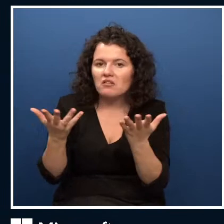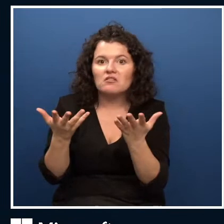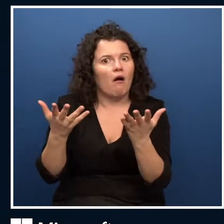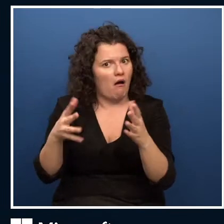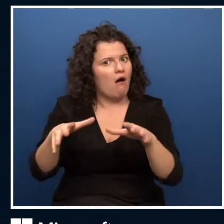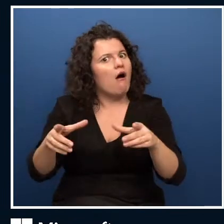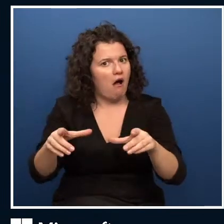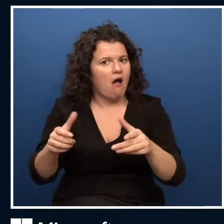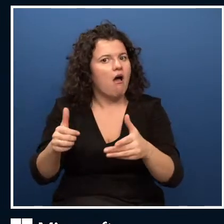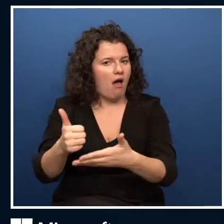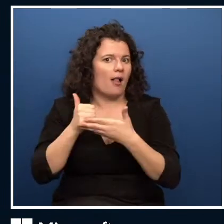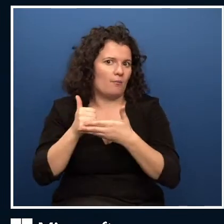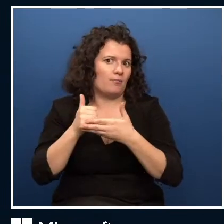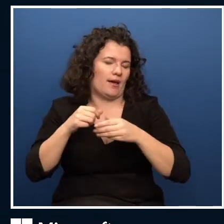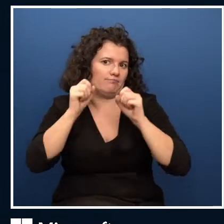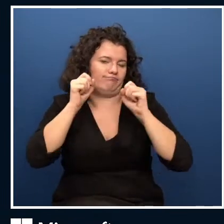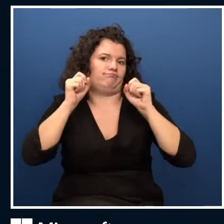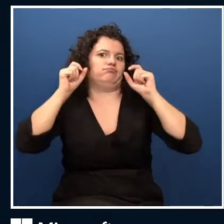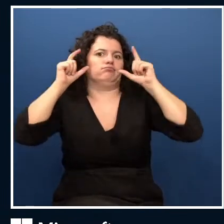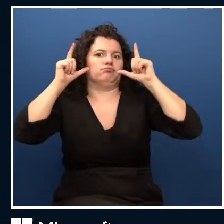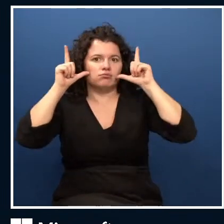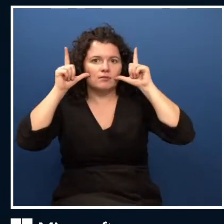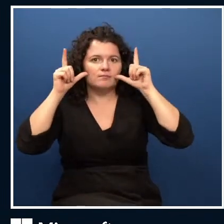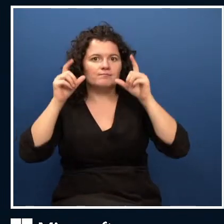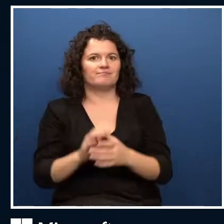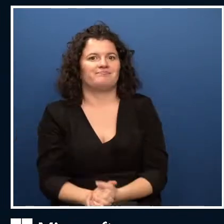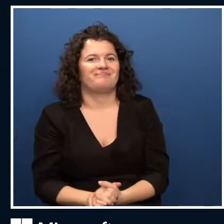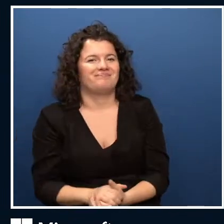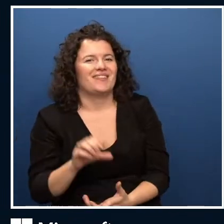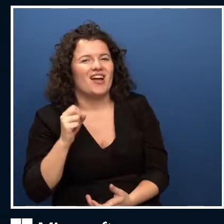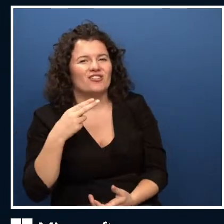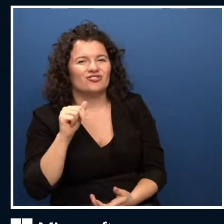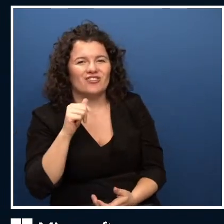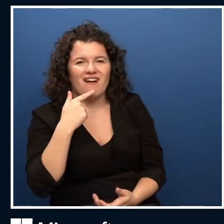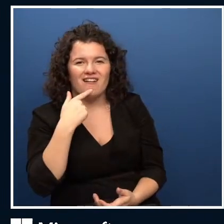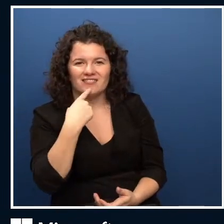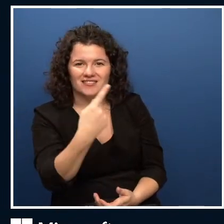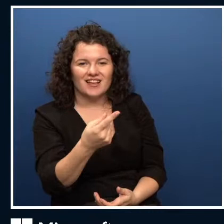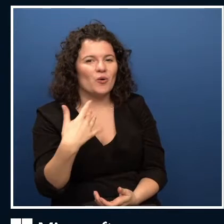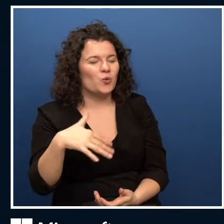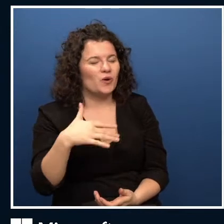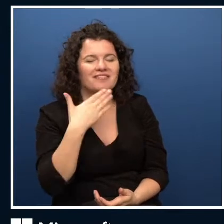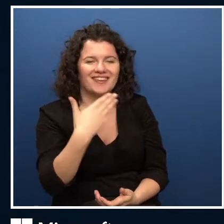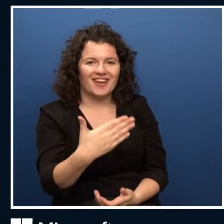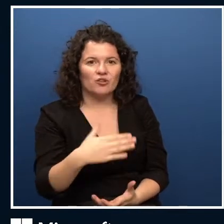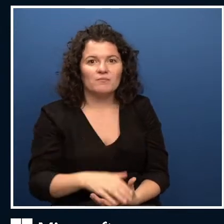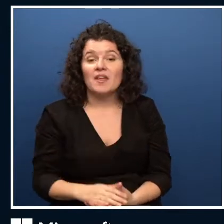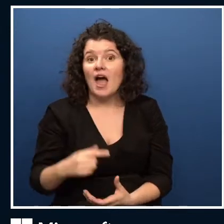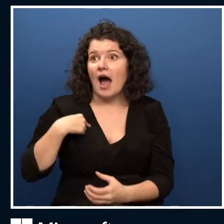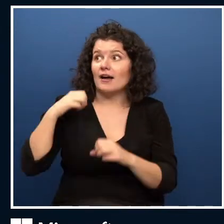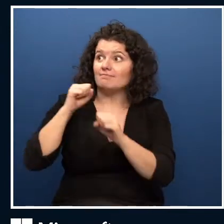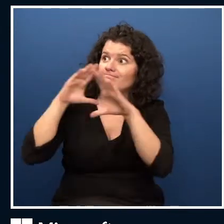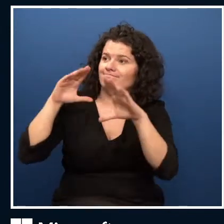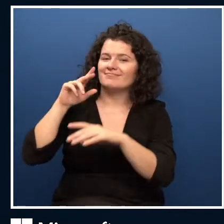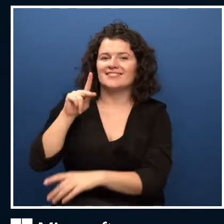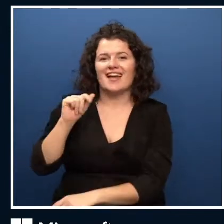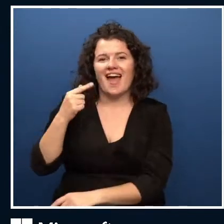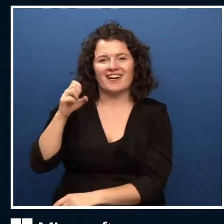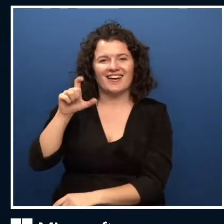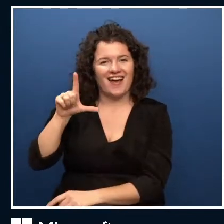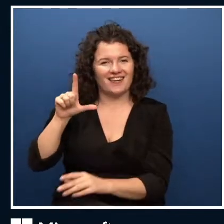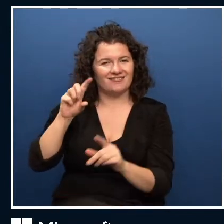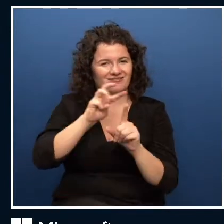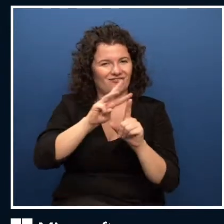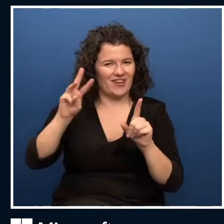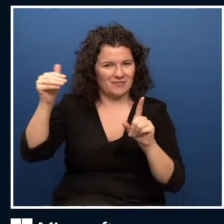thank you. Yeah, I think that's very helpful. When I think about Kaggle, and especially when I was just figuring out what Kaggle was, I really thought it was just a place for,